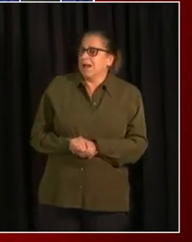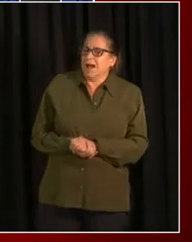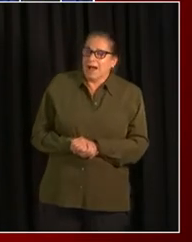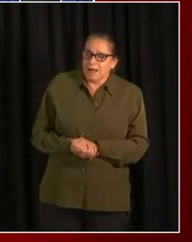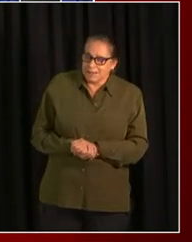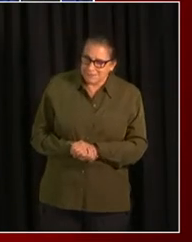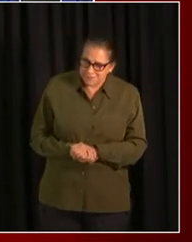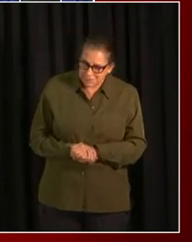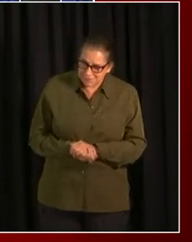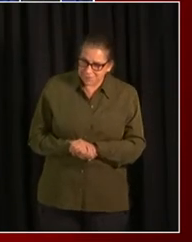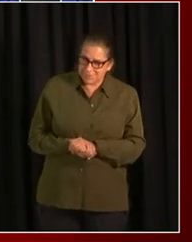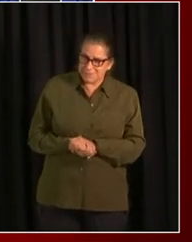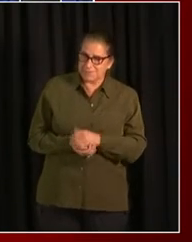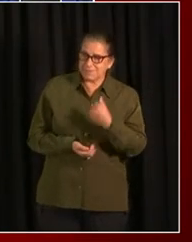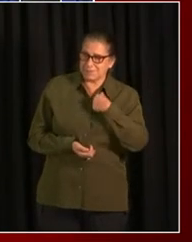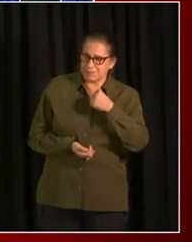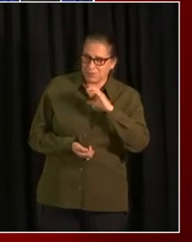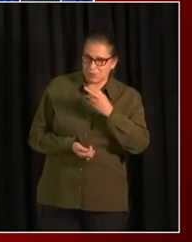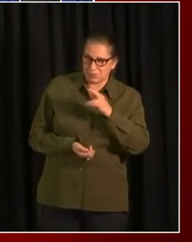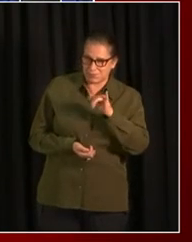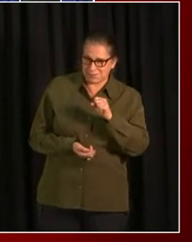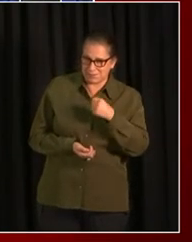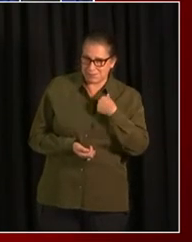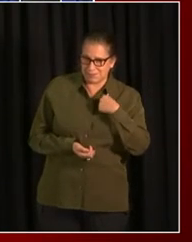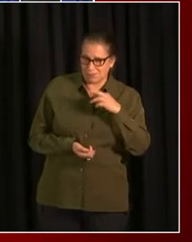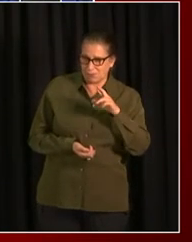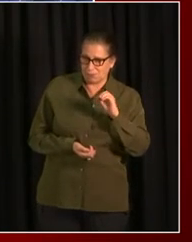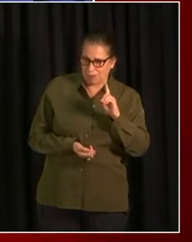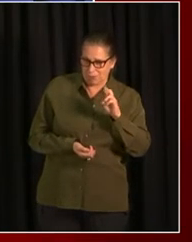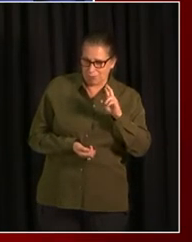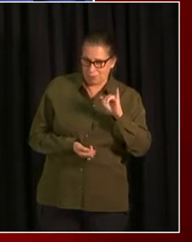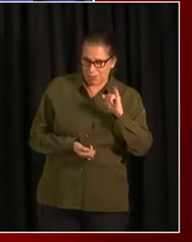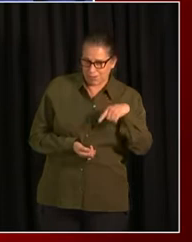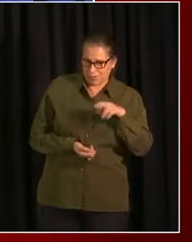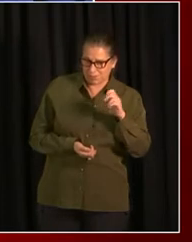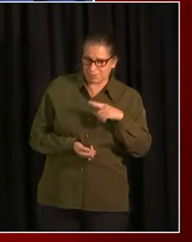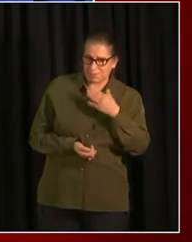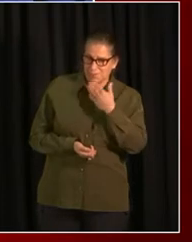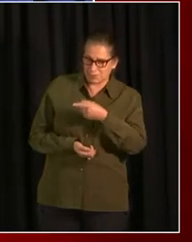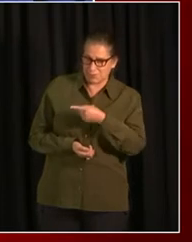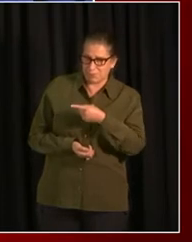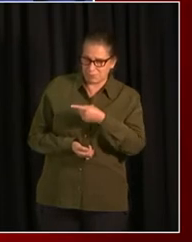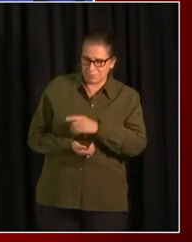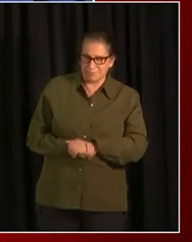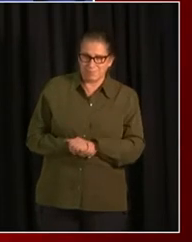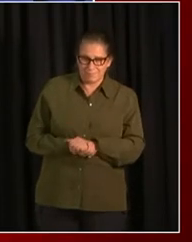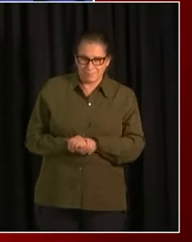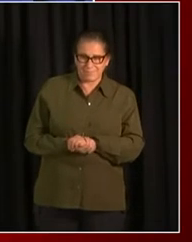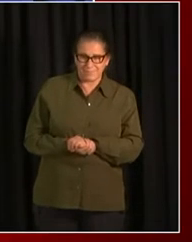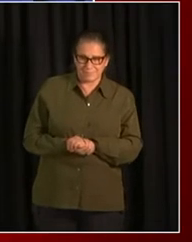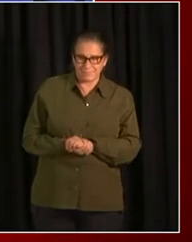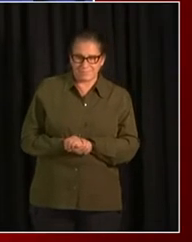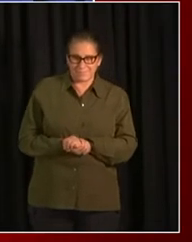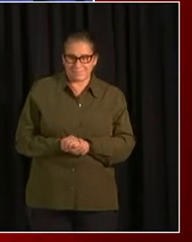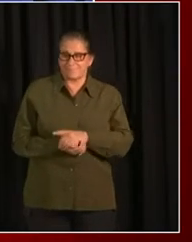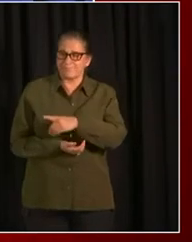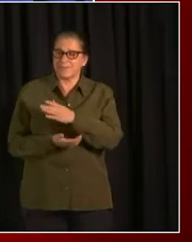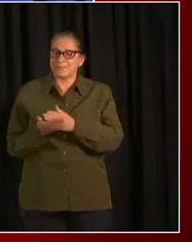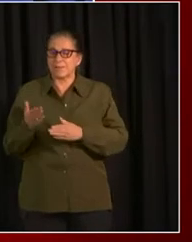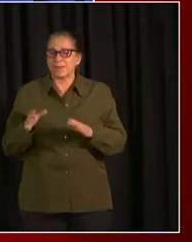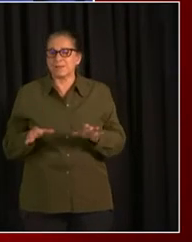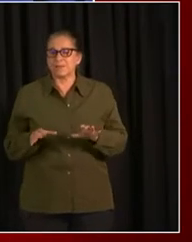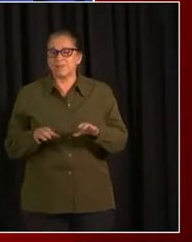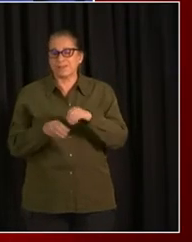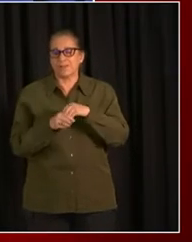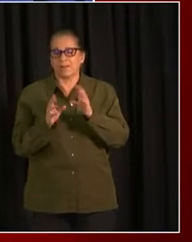Thank you. This is Chris Rodriguez. So some of the activities at the convention center are